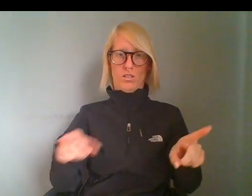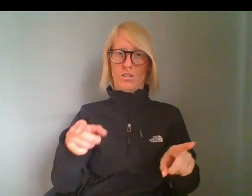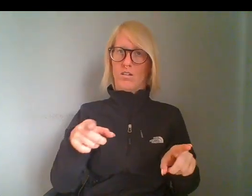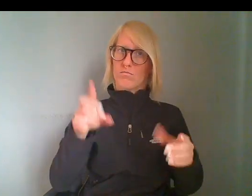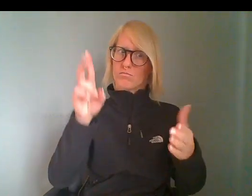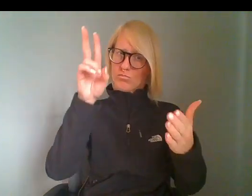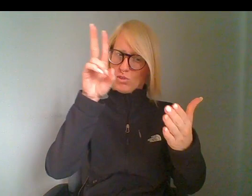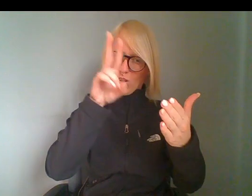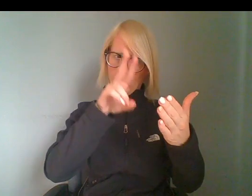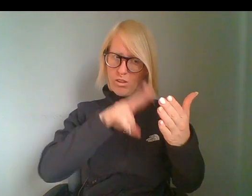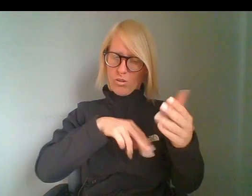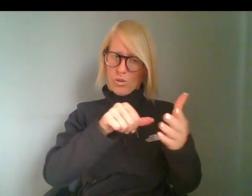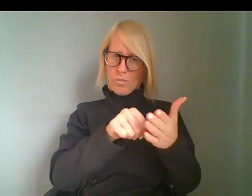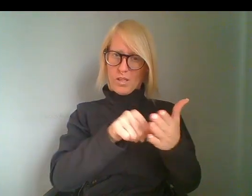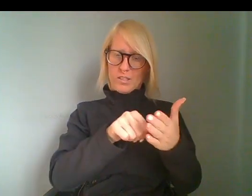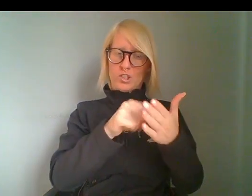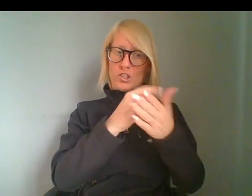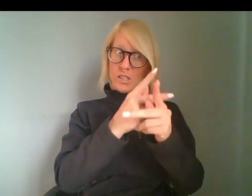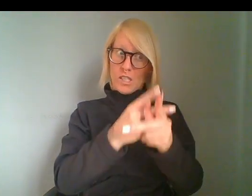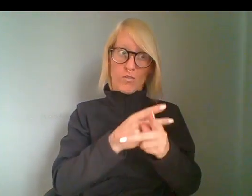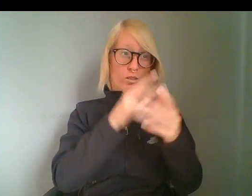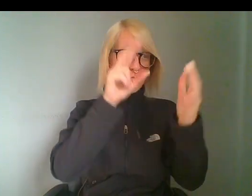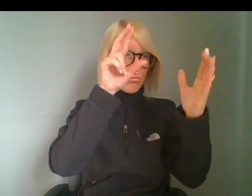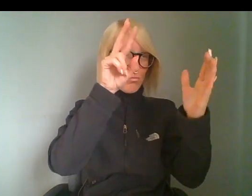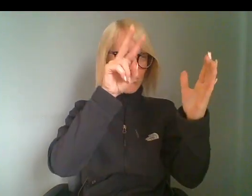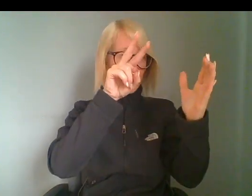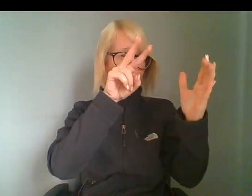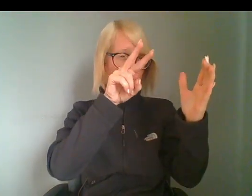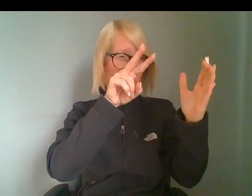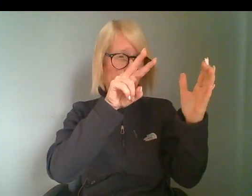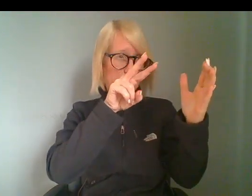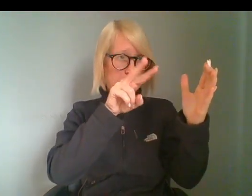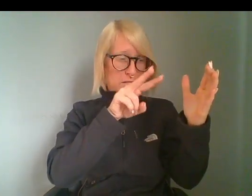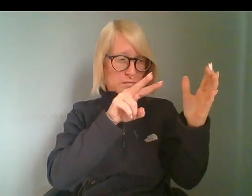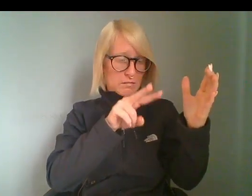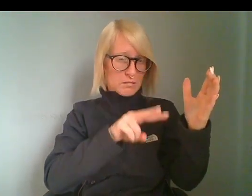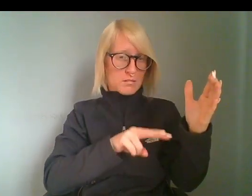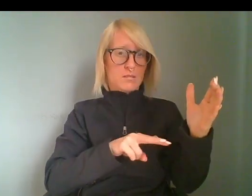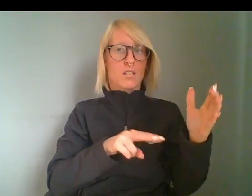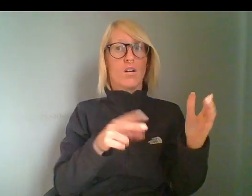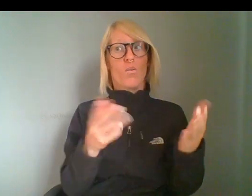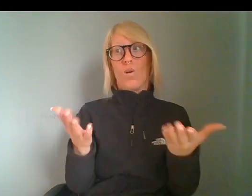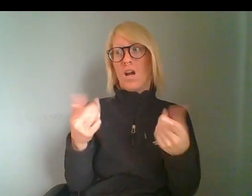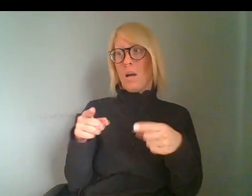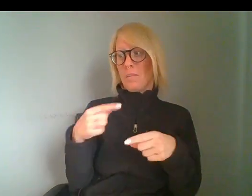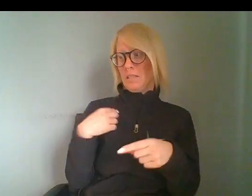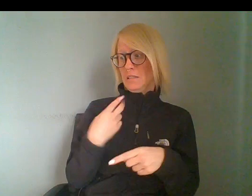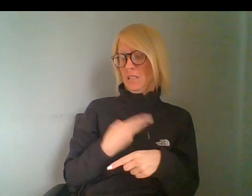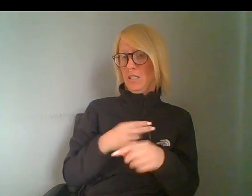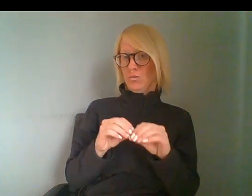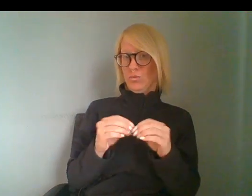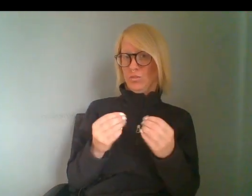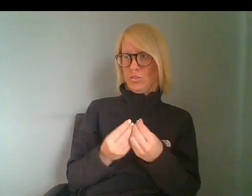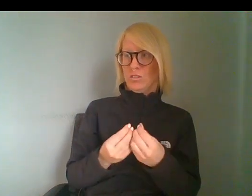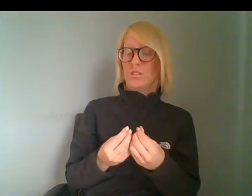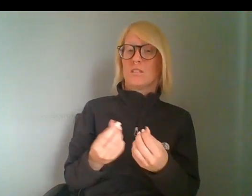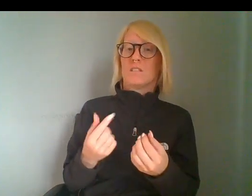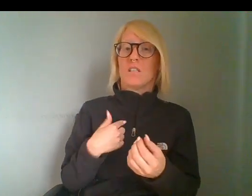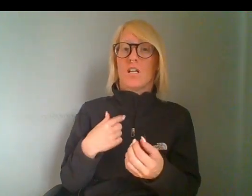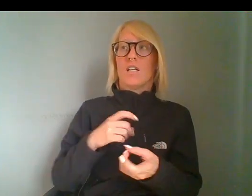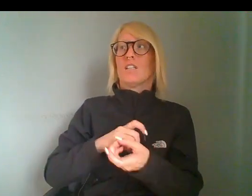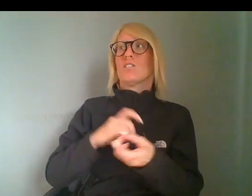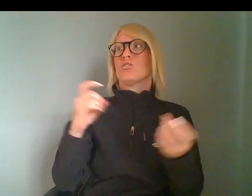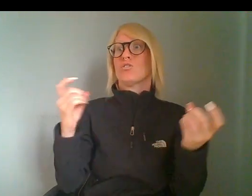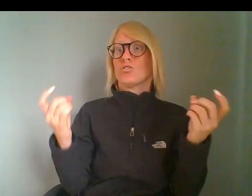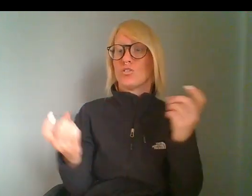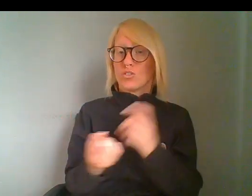because what had happened to us is I went through, I selected nonprofit, all these different things, and then I had to make one change, and